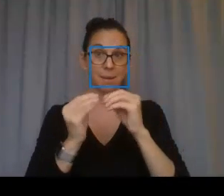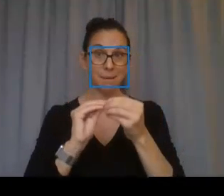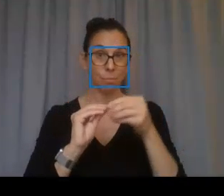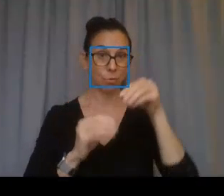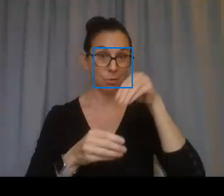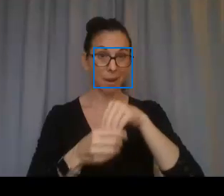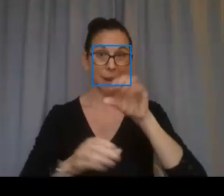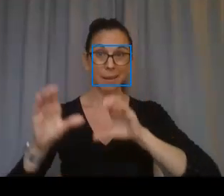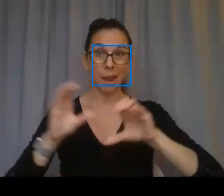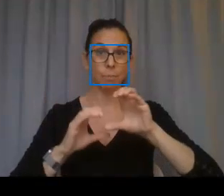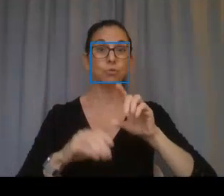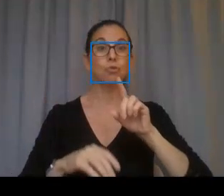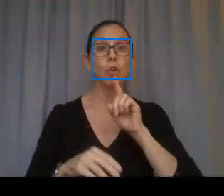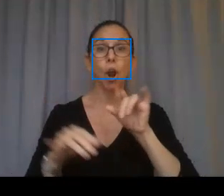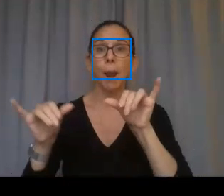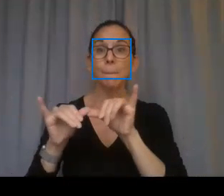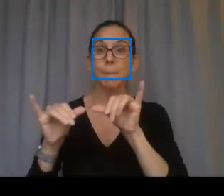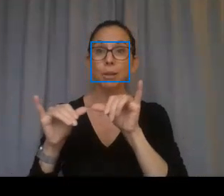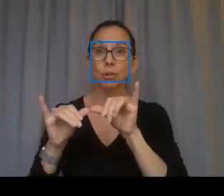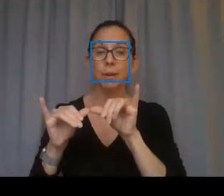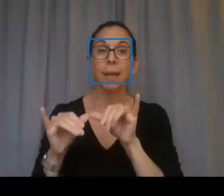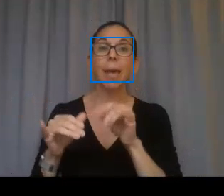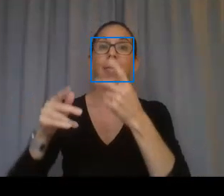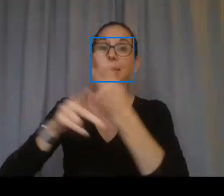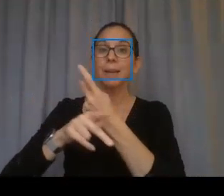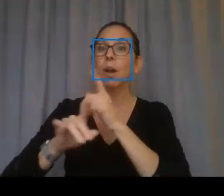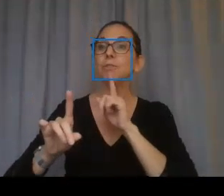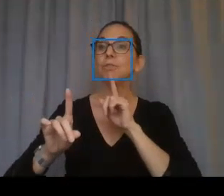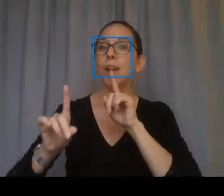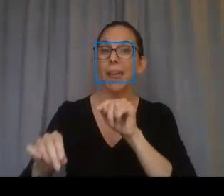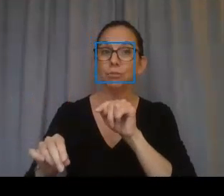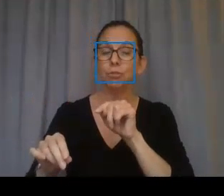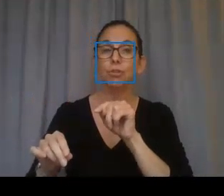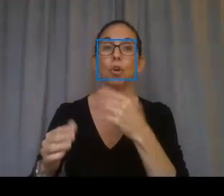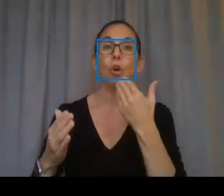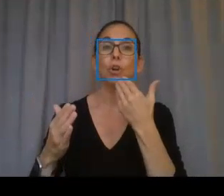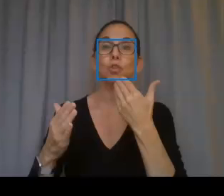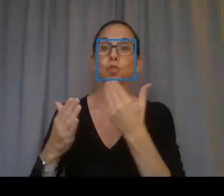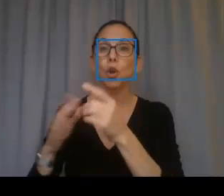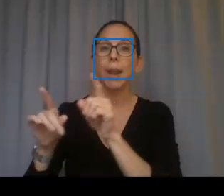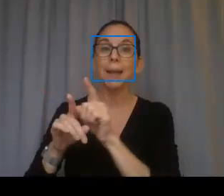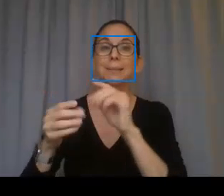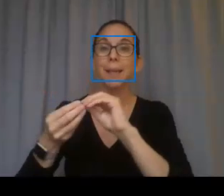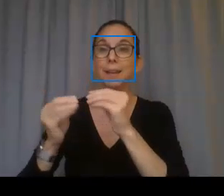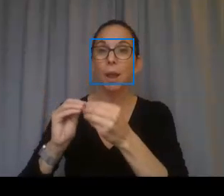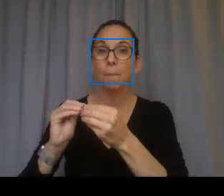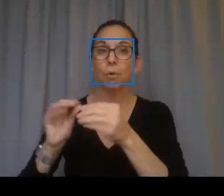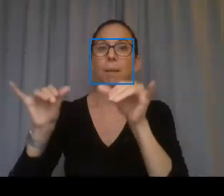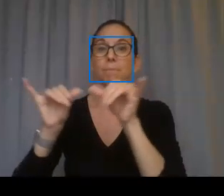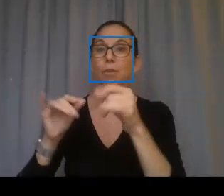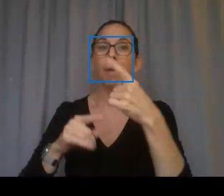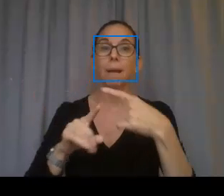calculated answers are only as good as the measurements they come from. And anytime we do a calculation, we have to